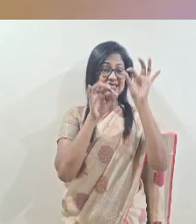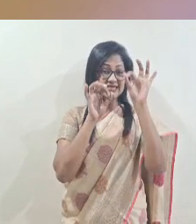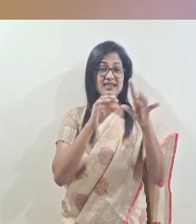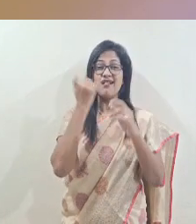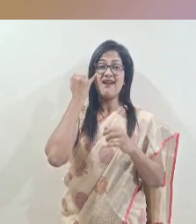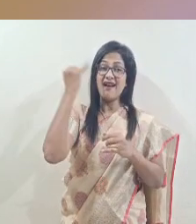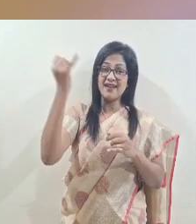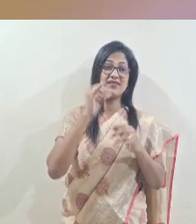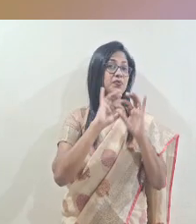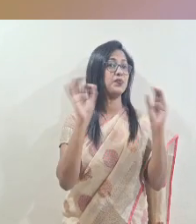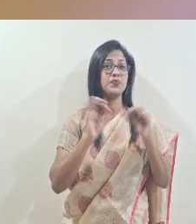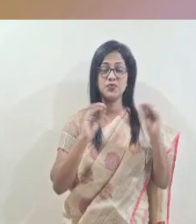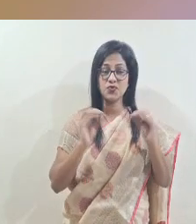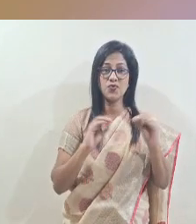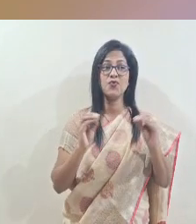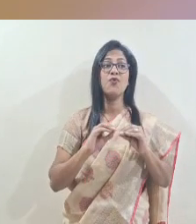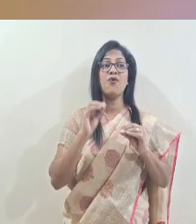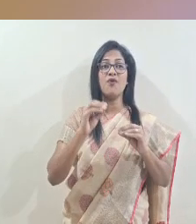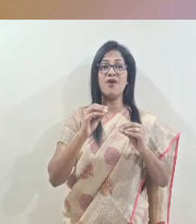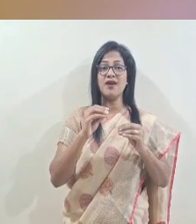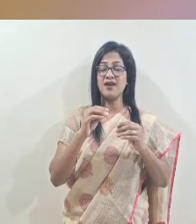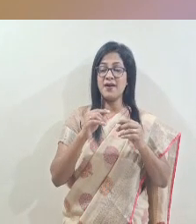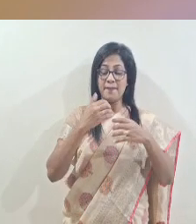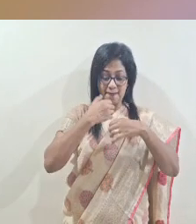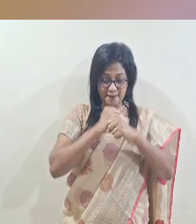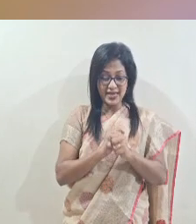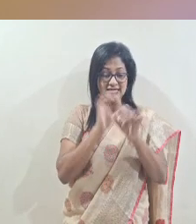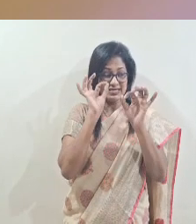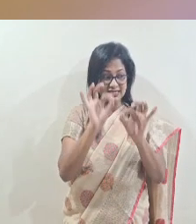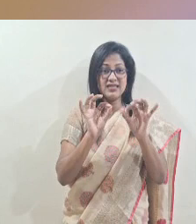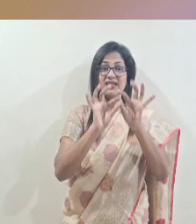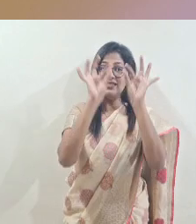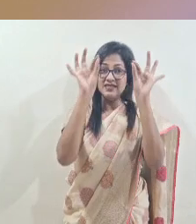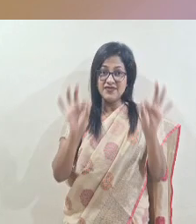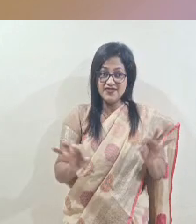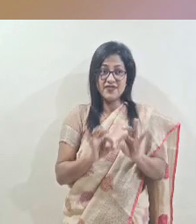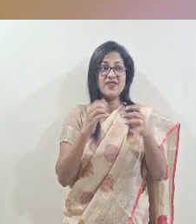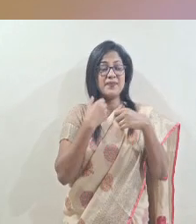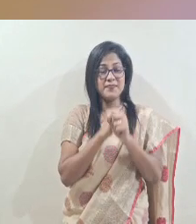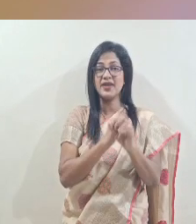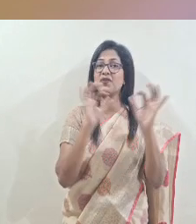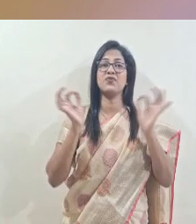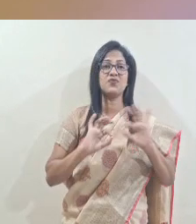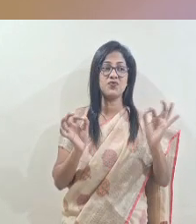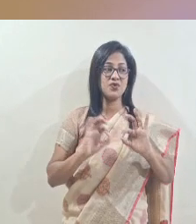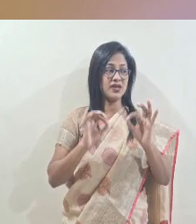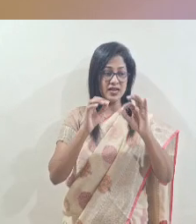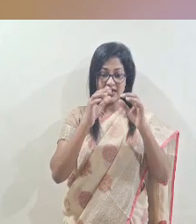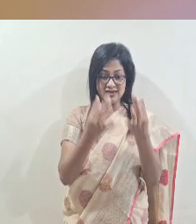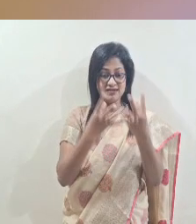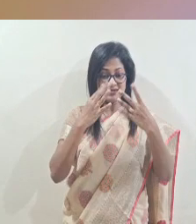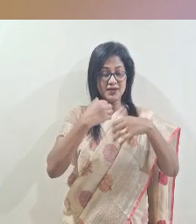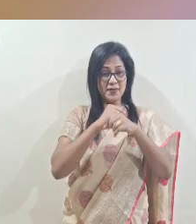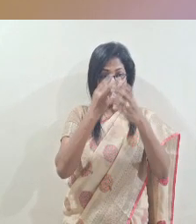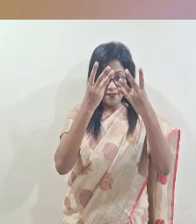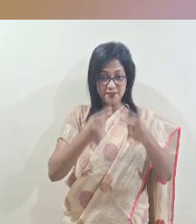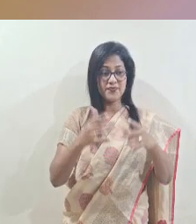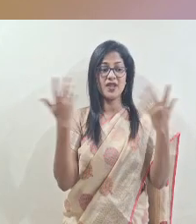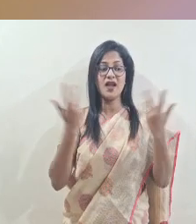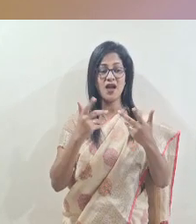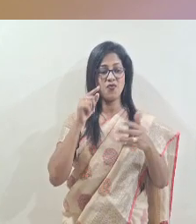or a single, nobody has made a single framework to measure resilience. How will you measure resilience? It's still a